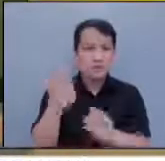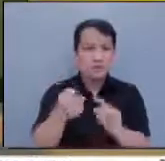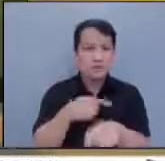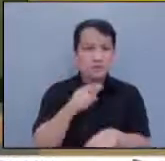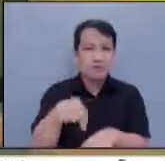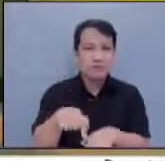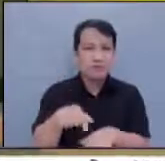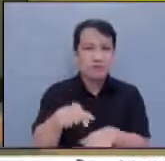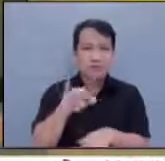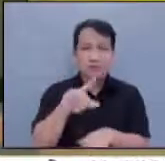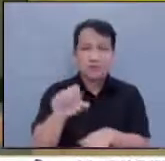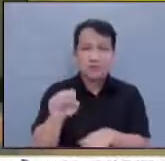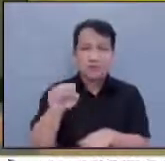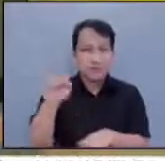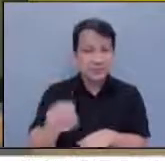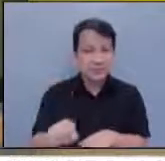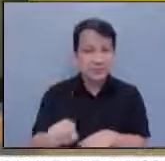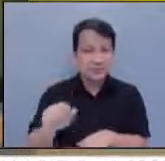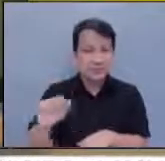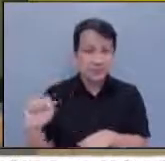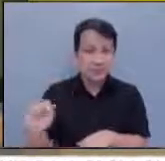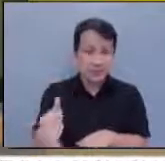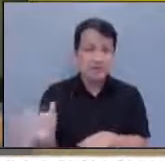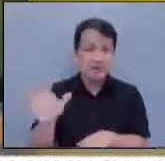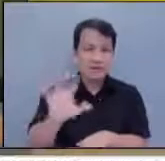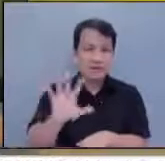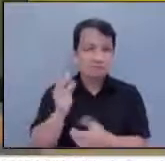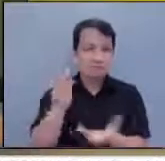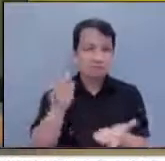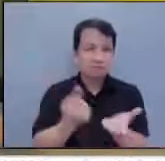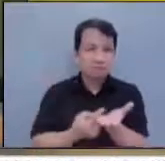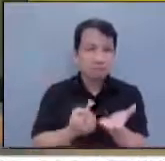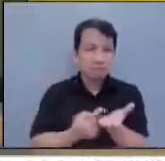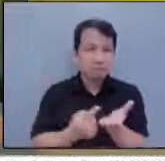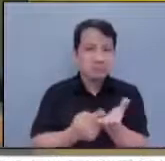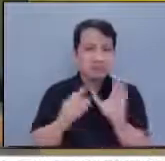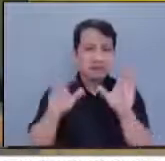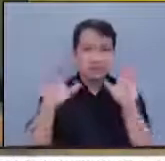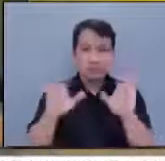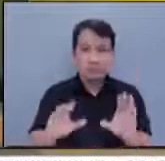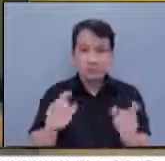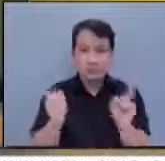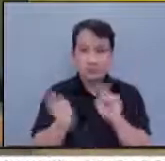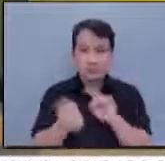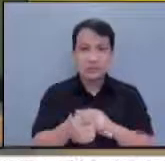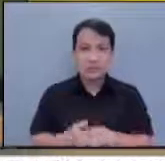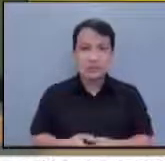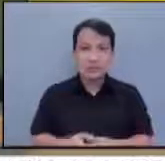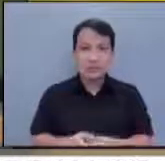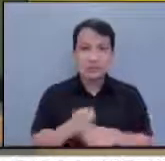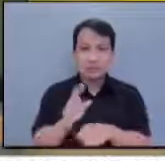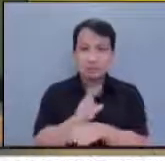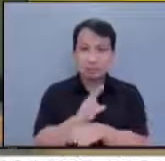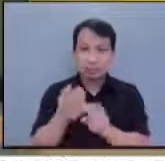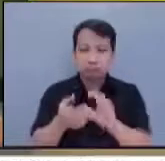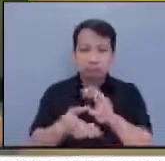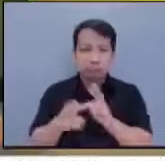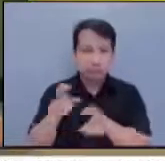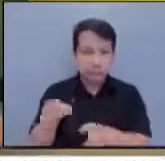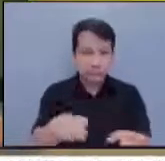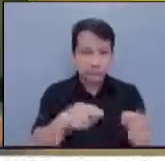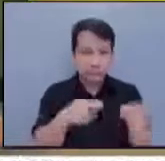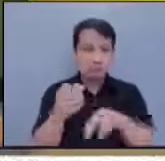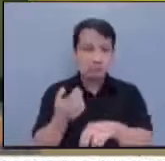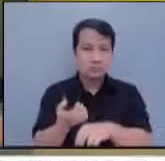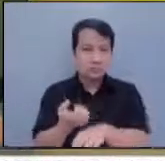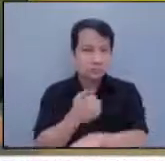at South Africa. Bilang sa natalakay ang climate change at ang paggamit ng renewable energy, pati na ang